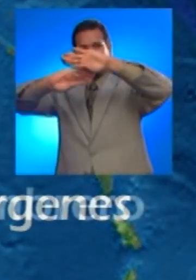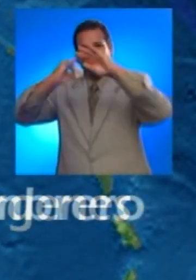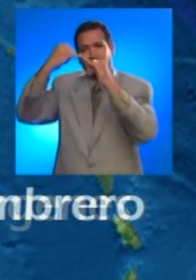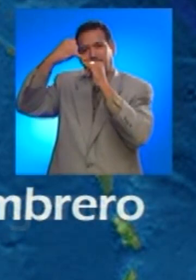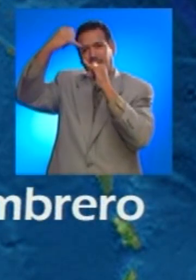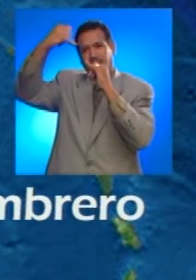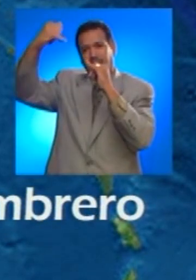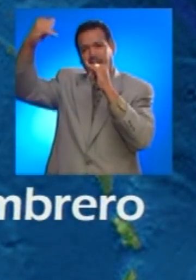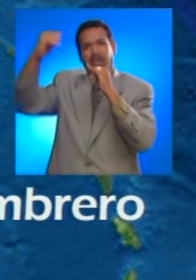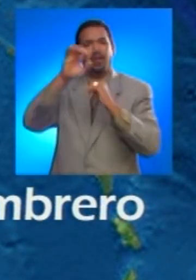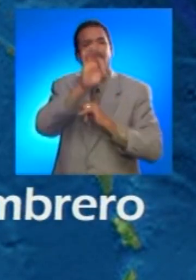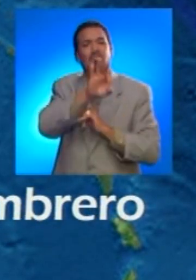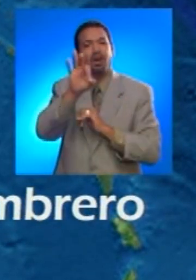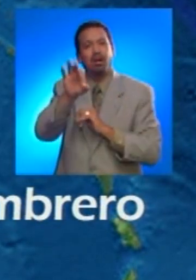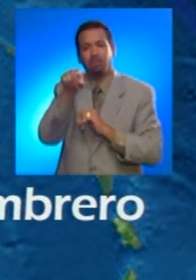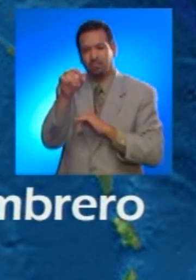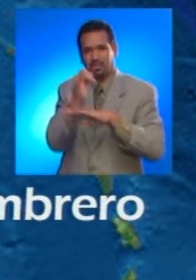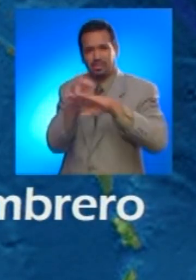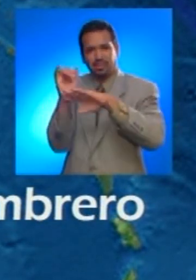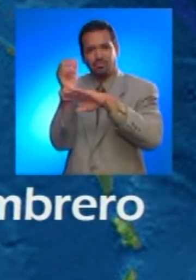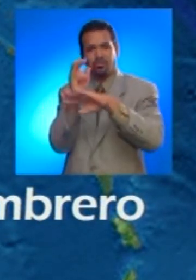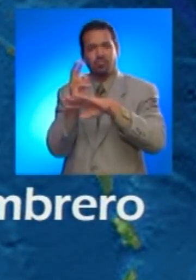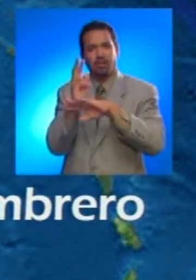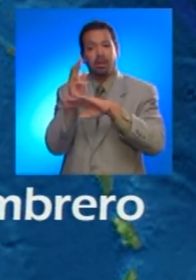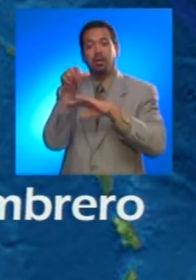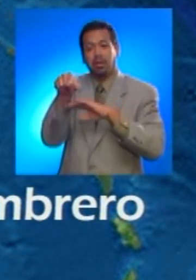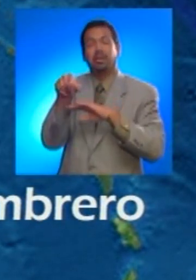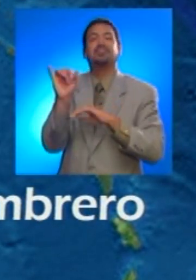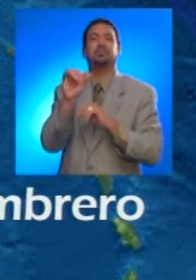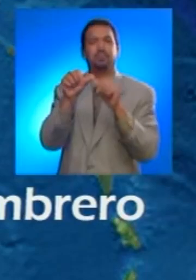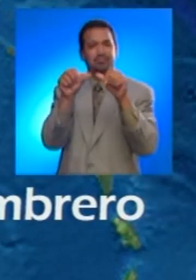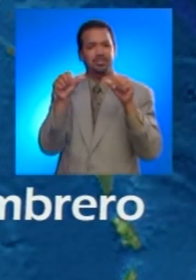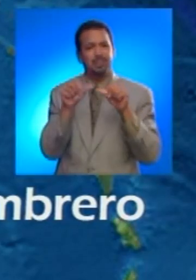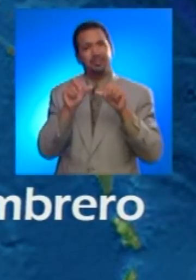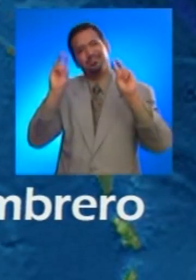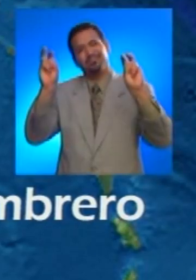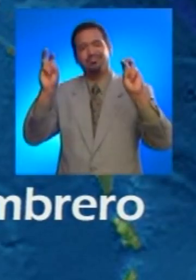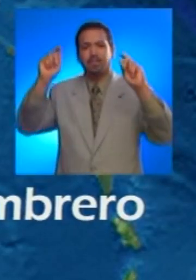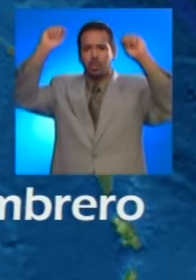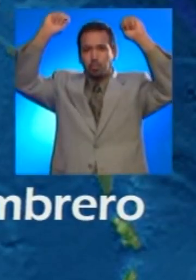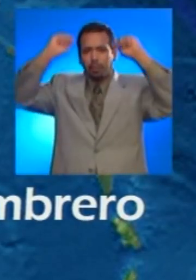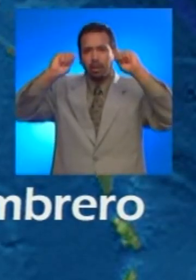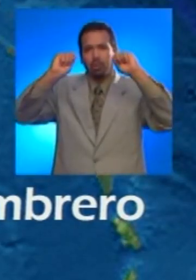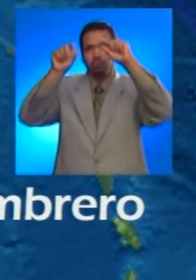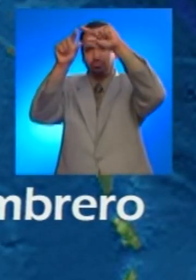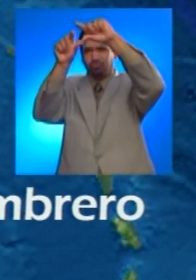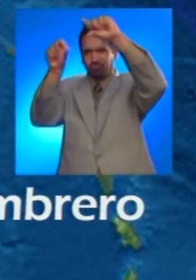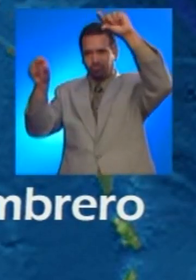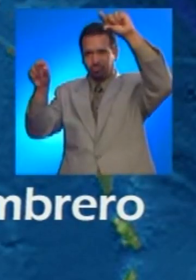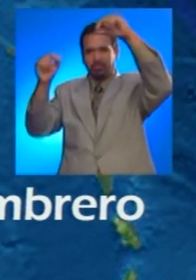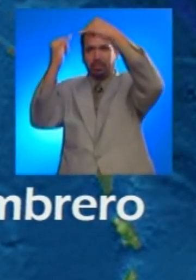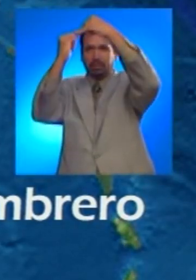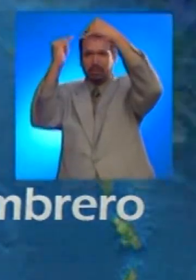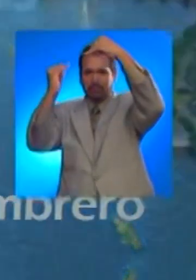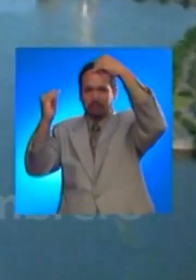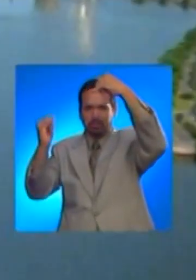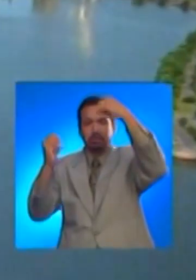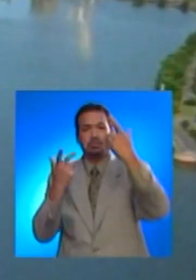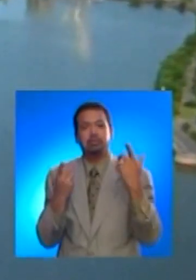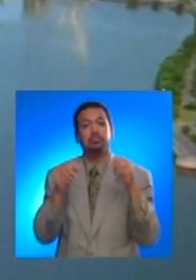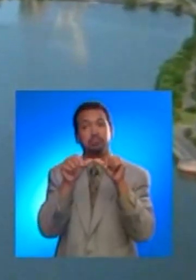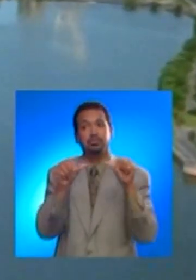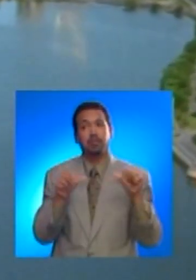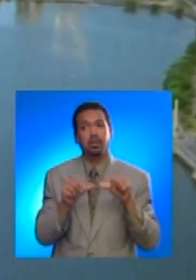From Fajardo to the northeast of the Virgin Islands is the Sombrero Seismic Zone, a very seismically active area.